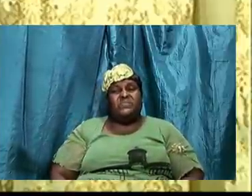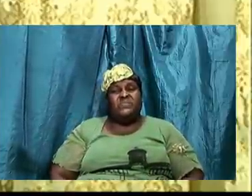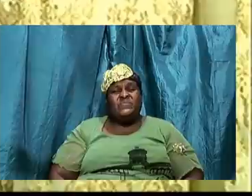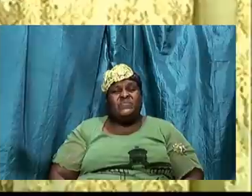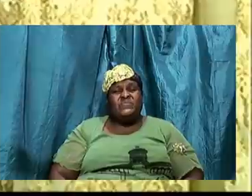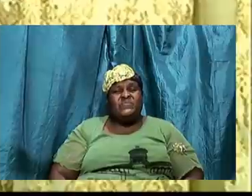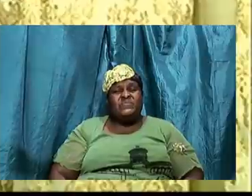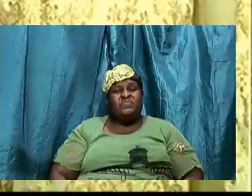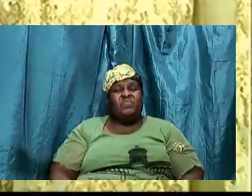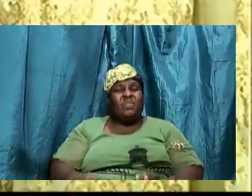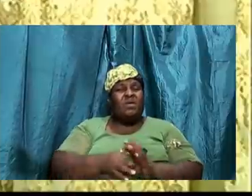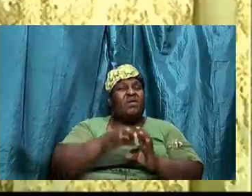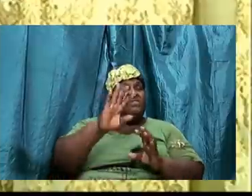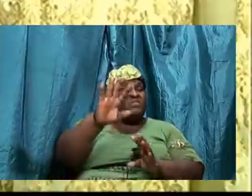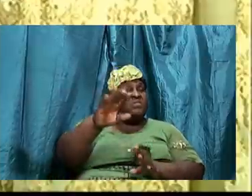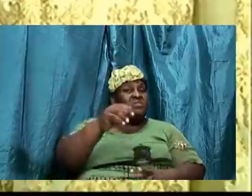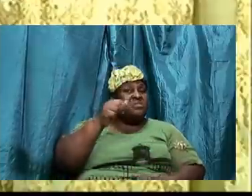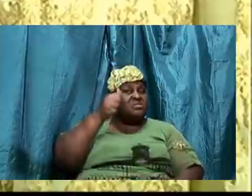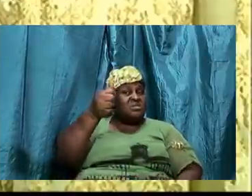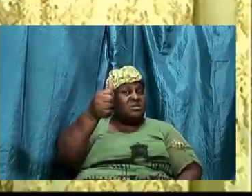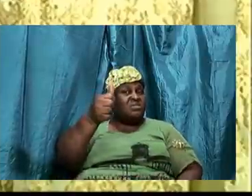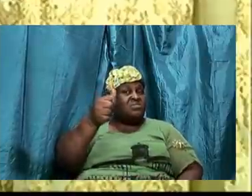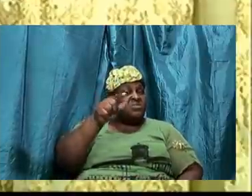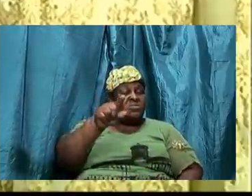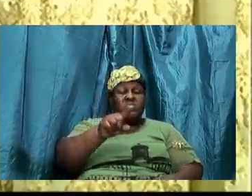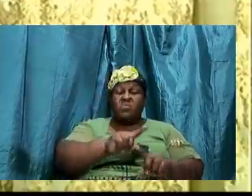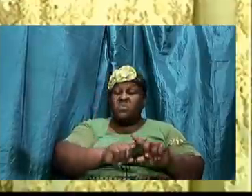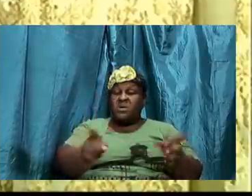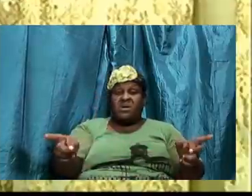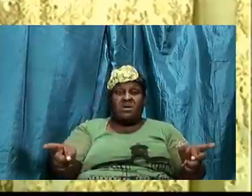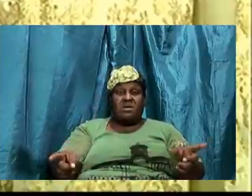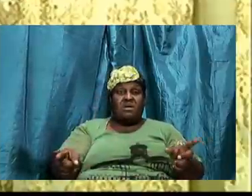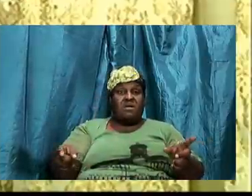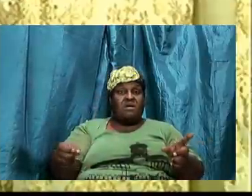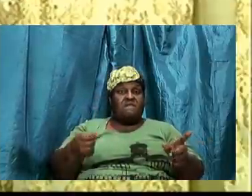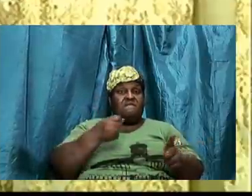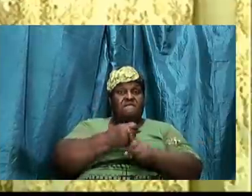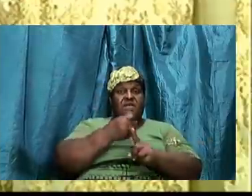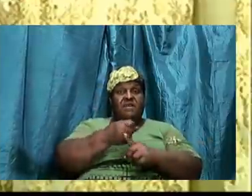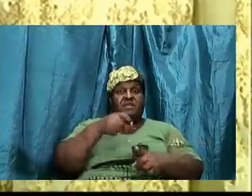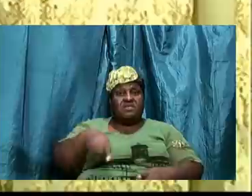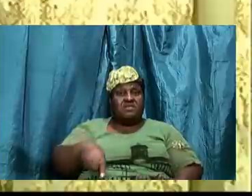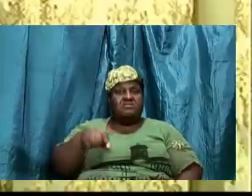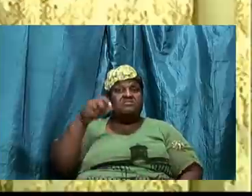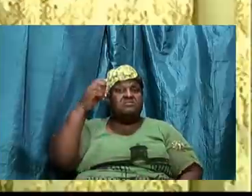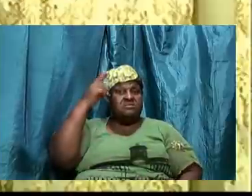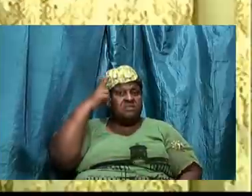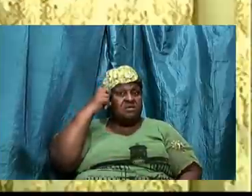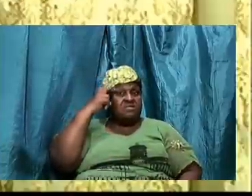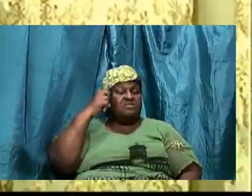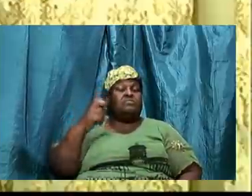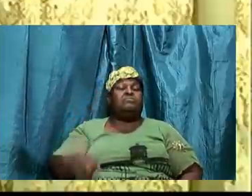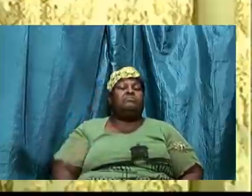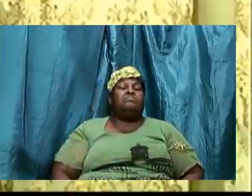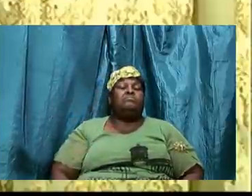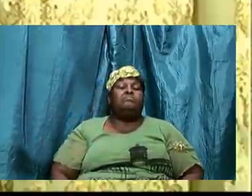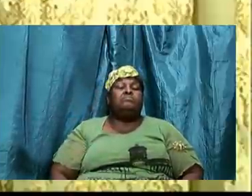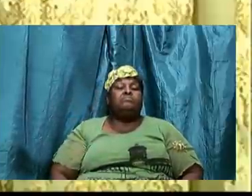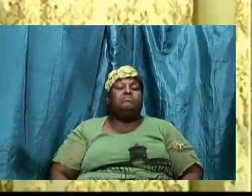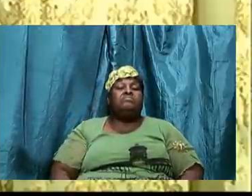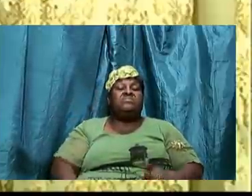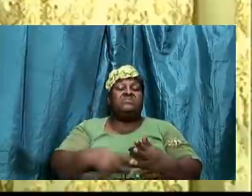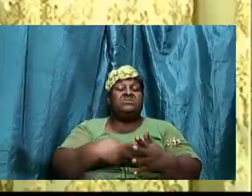that of yourself you cannot stand up to this adversary. Let us turn to Psalms 8, 4 and